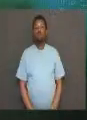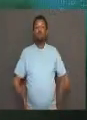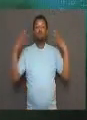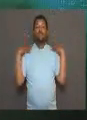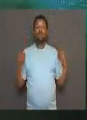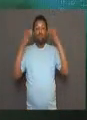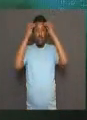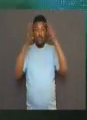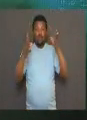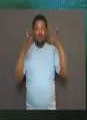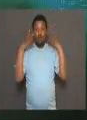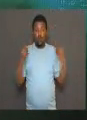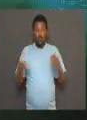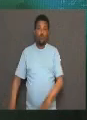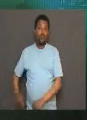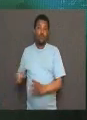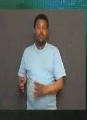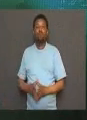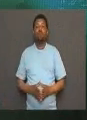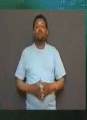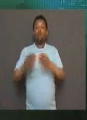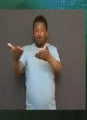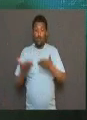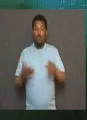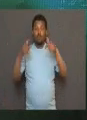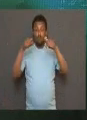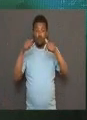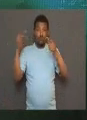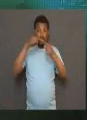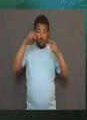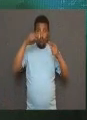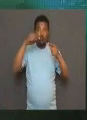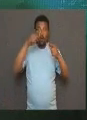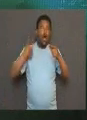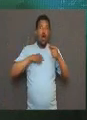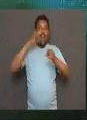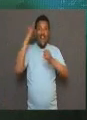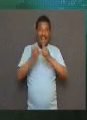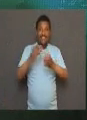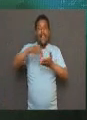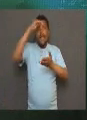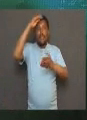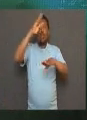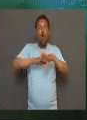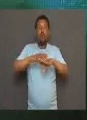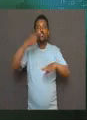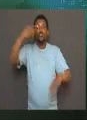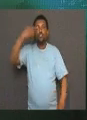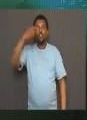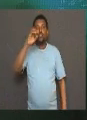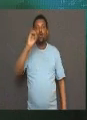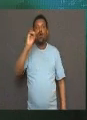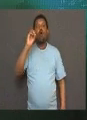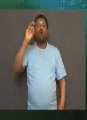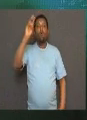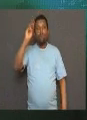Hello, teacher. Hello, students. Welcome to our last lesson on geometrical